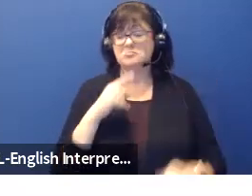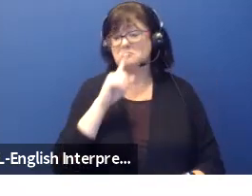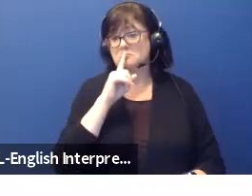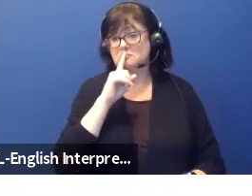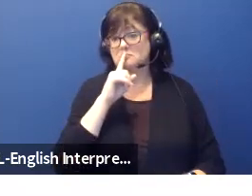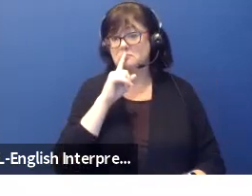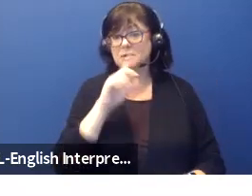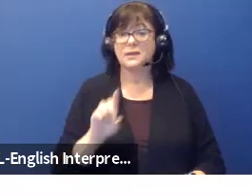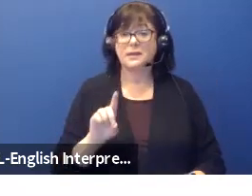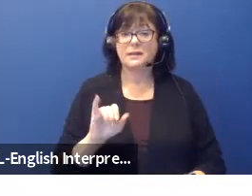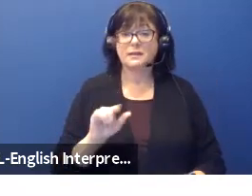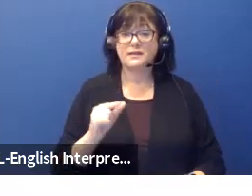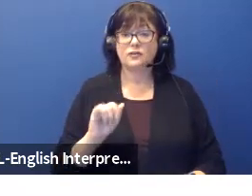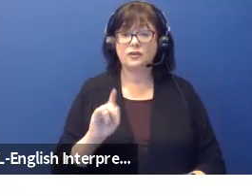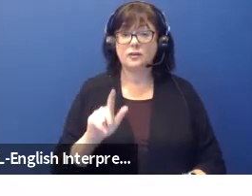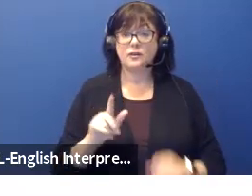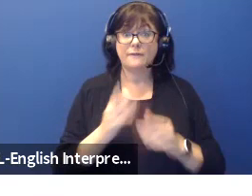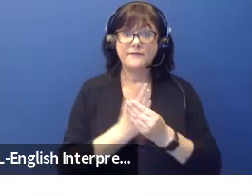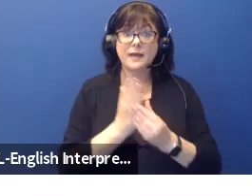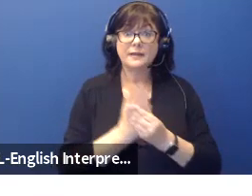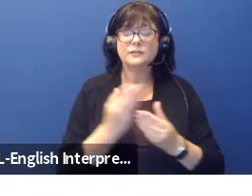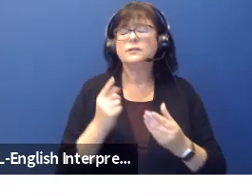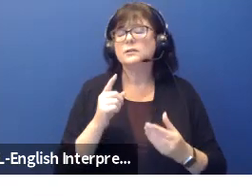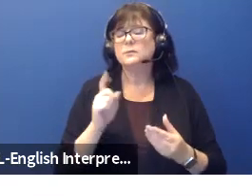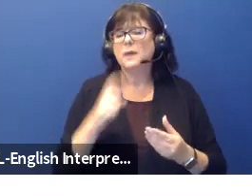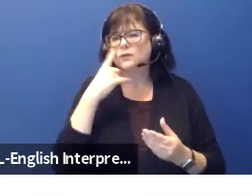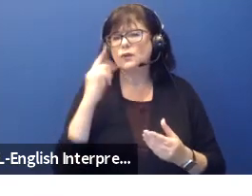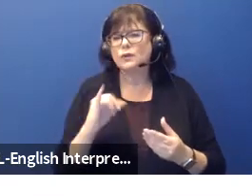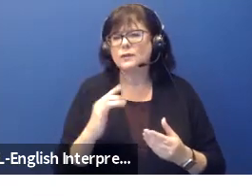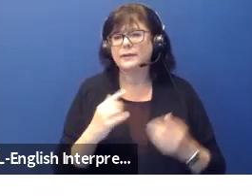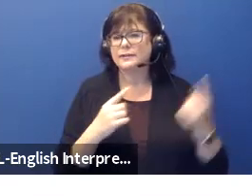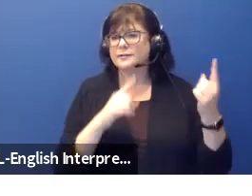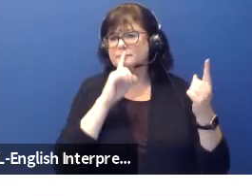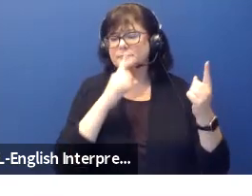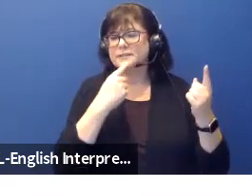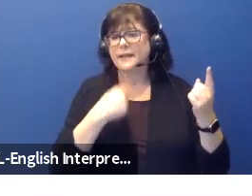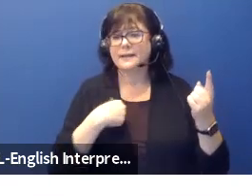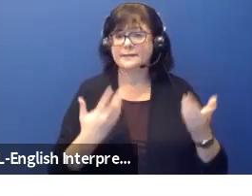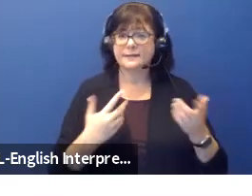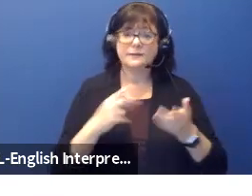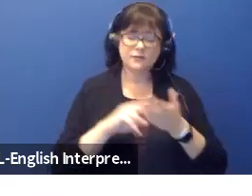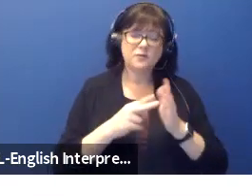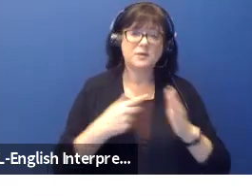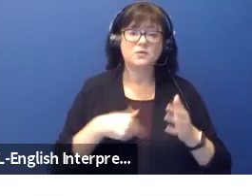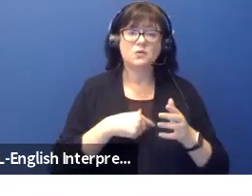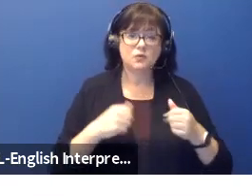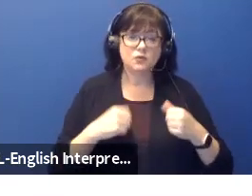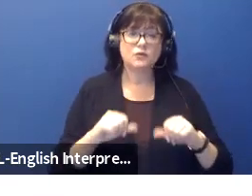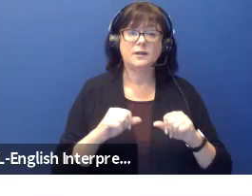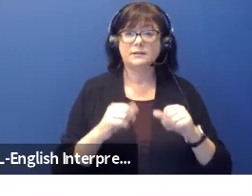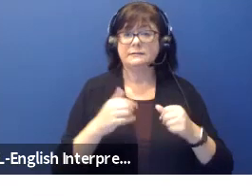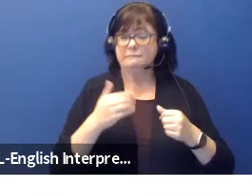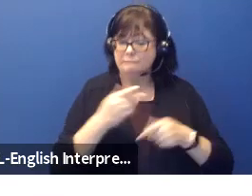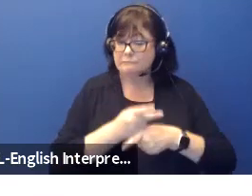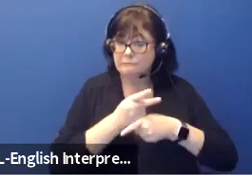again, we're all just kind of doing things as clearly and carefully and accurately as we can.